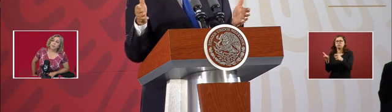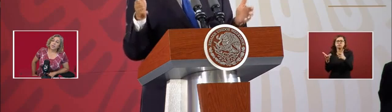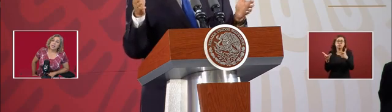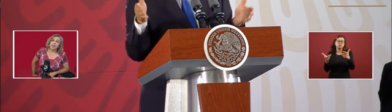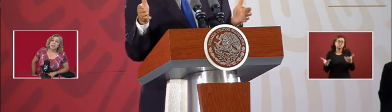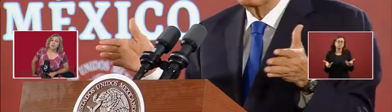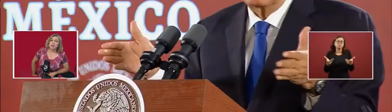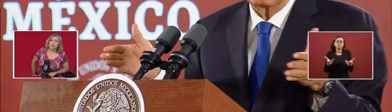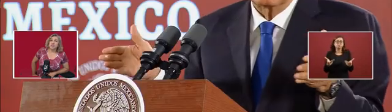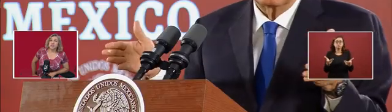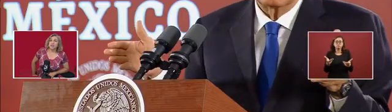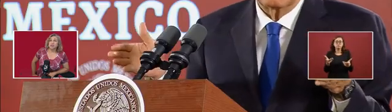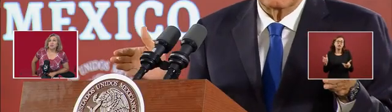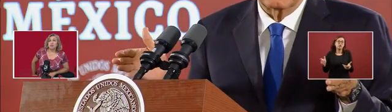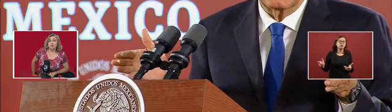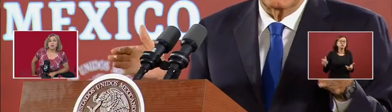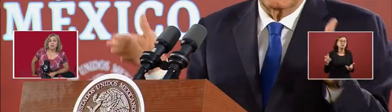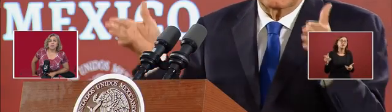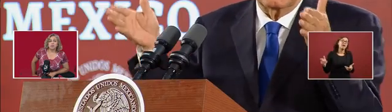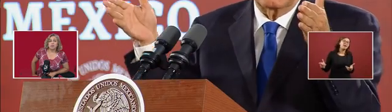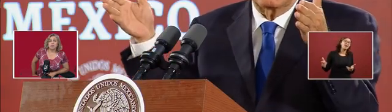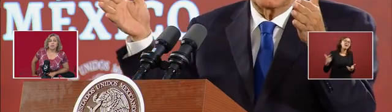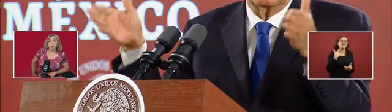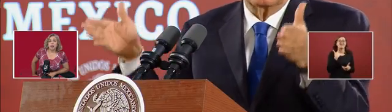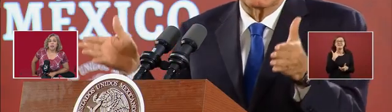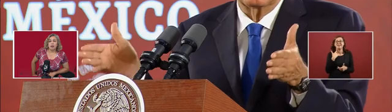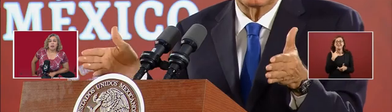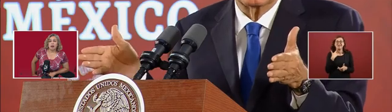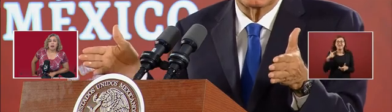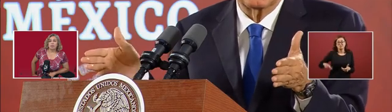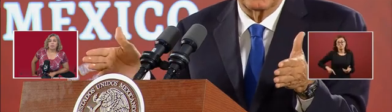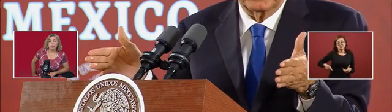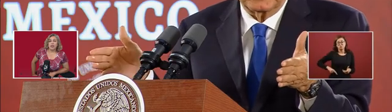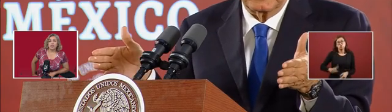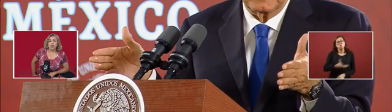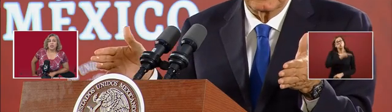There's 2,550 2,550 pesos bimestrales. bimenstrual,